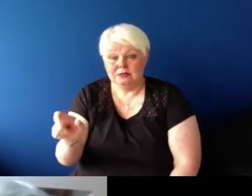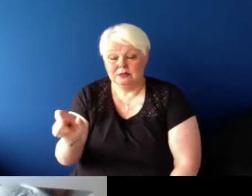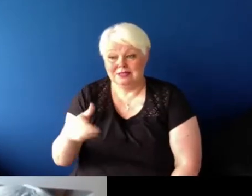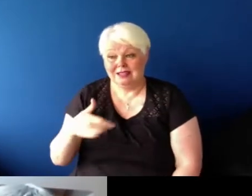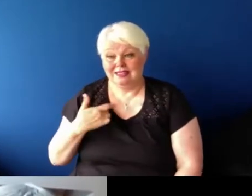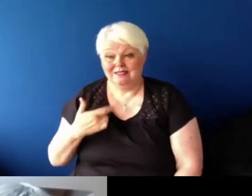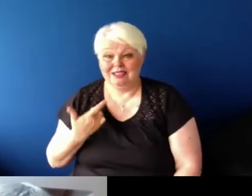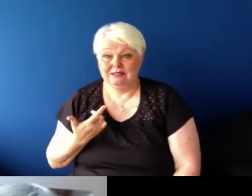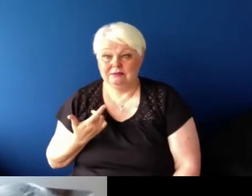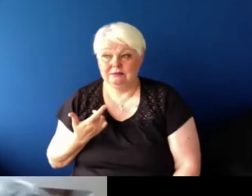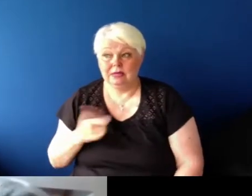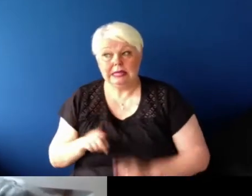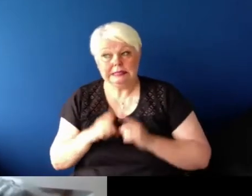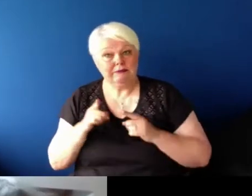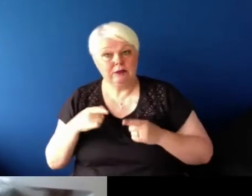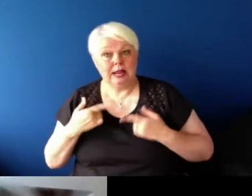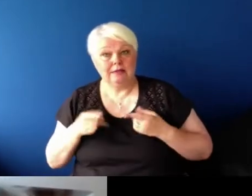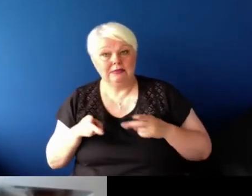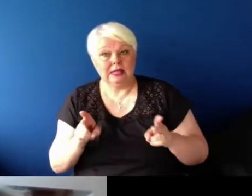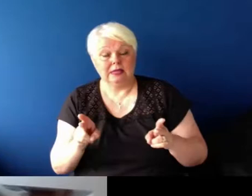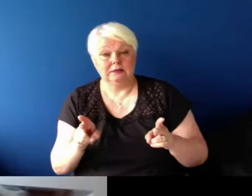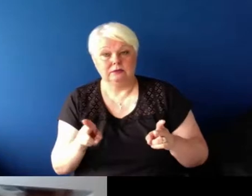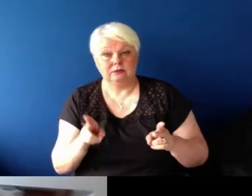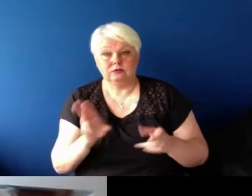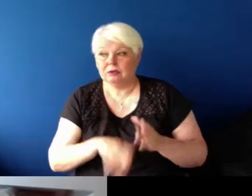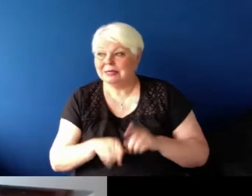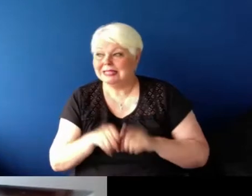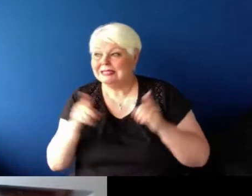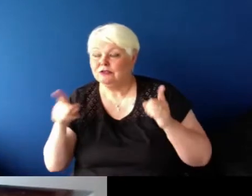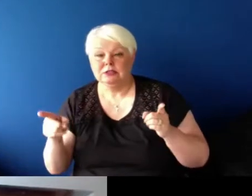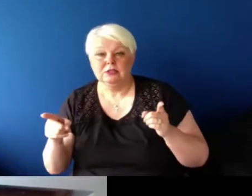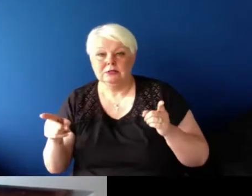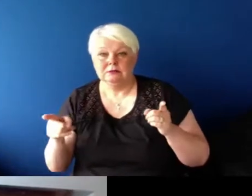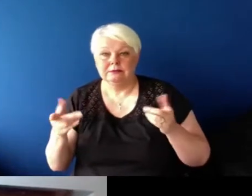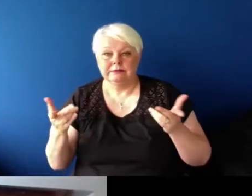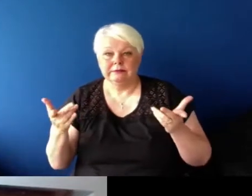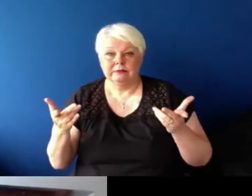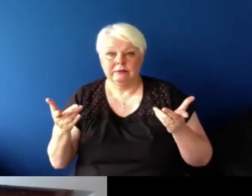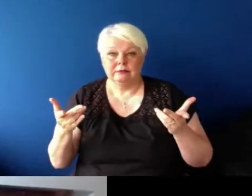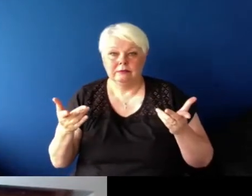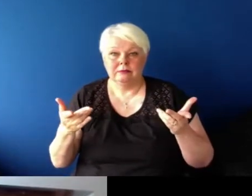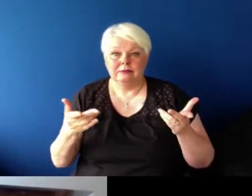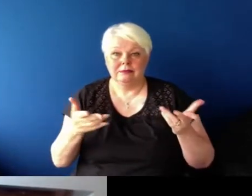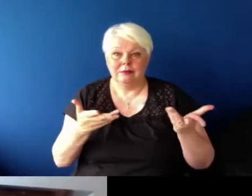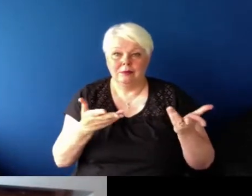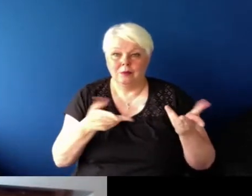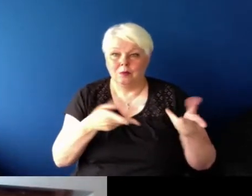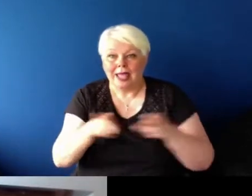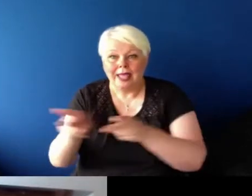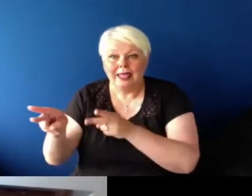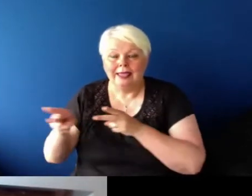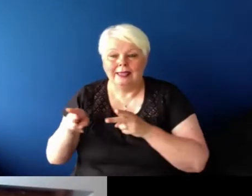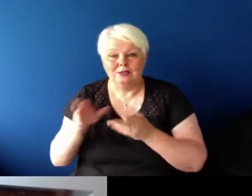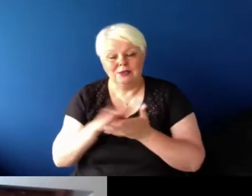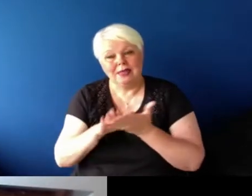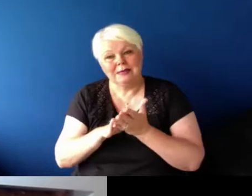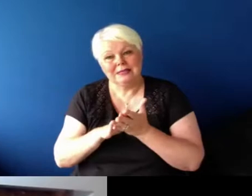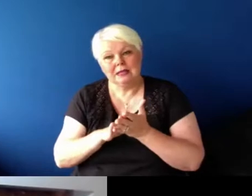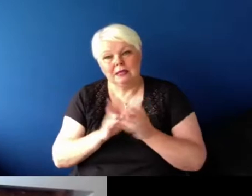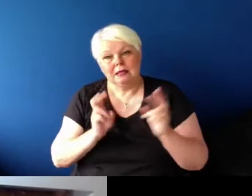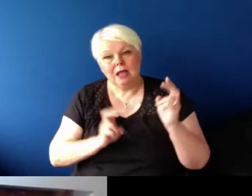you know, a different lifestyle and from a different orientation. And that's what makes the difference. And then the arguments